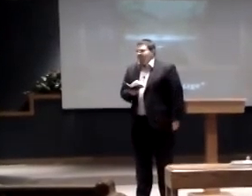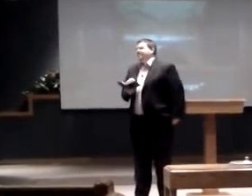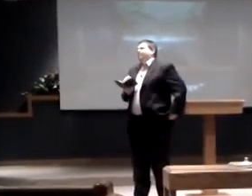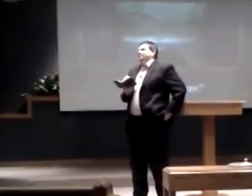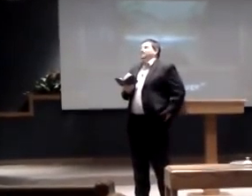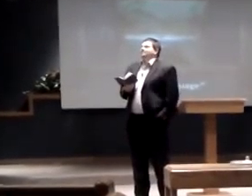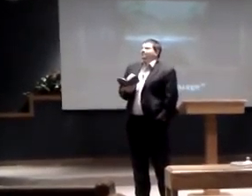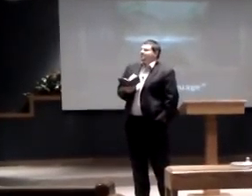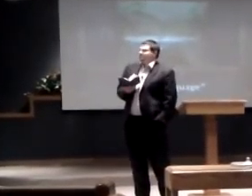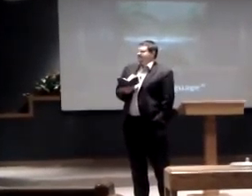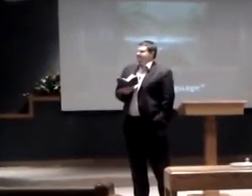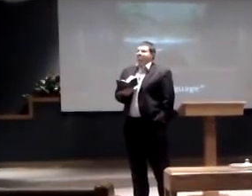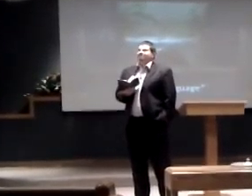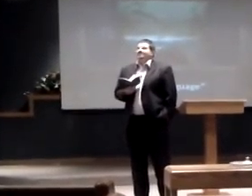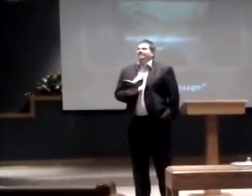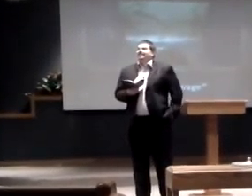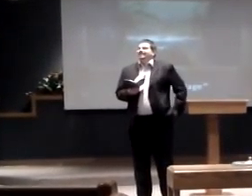Now we all know that song, don't we?